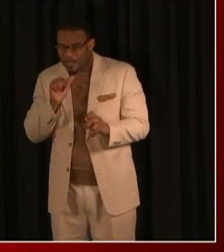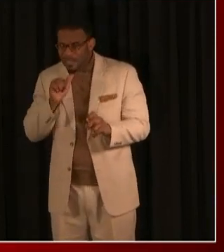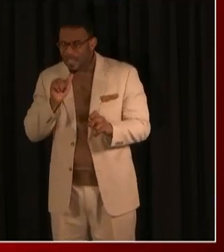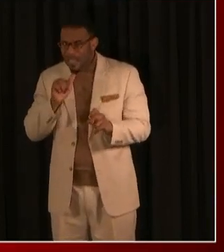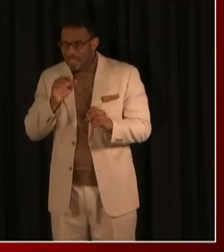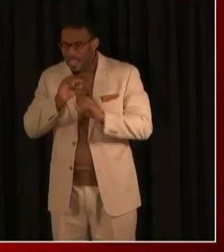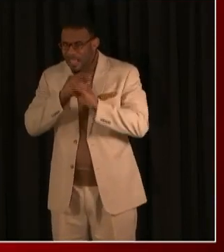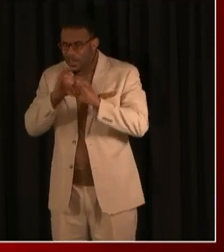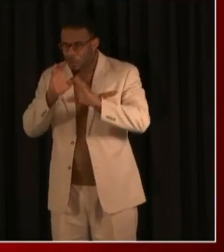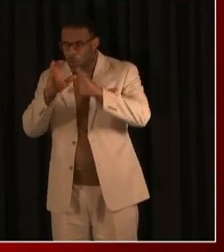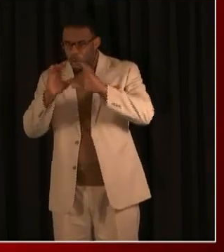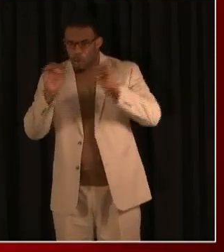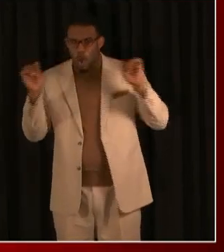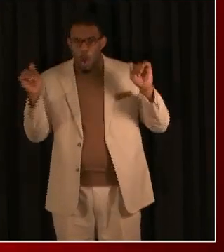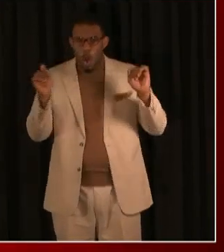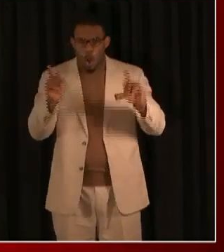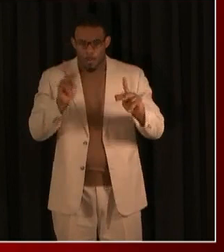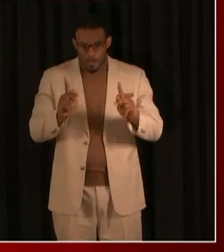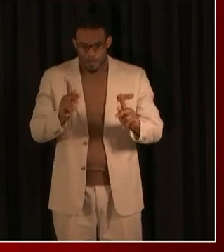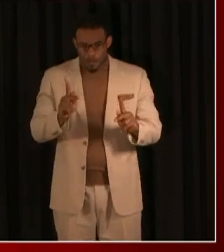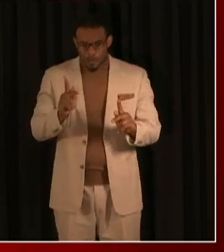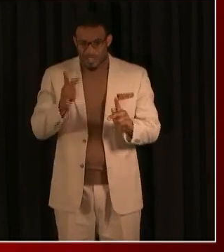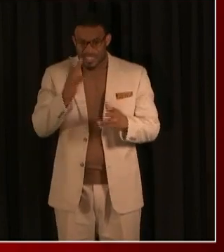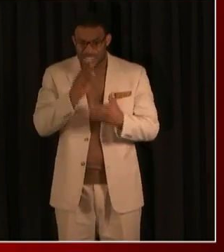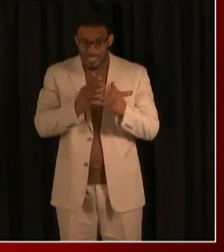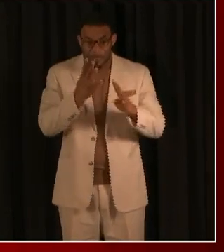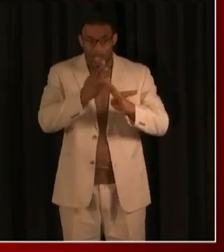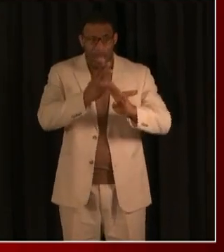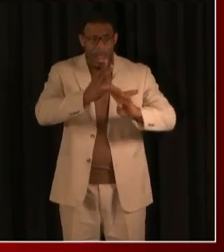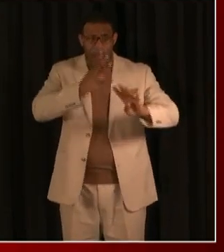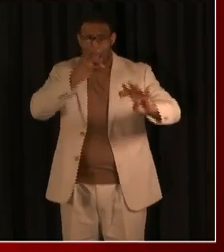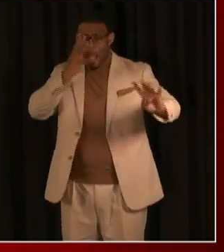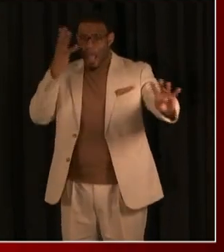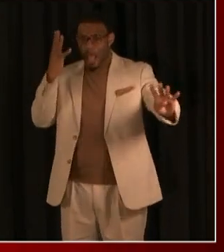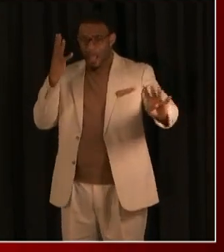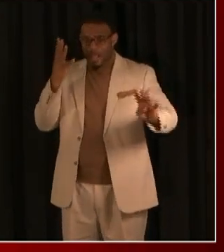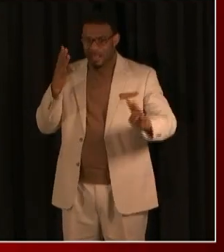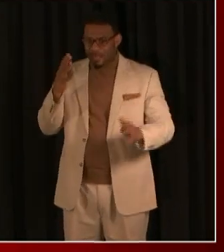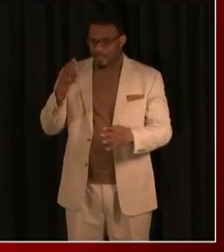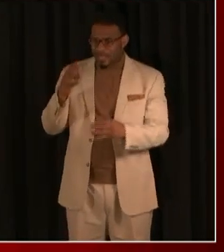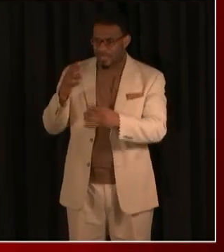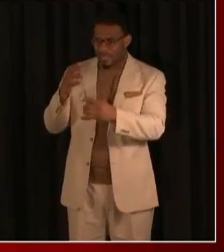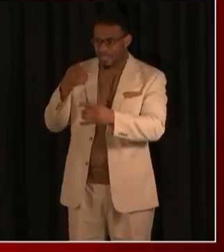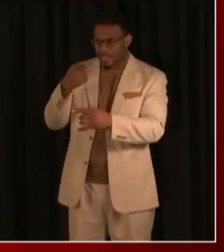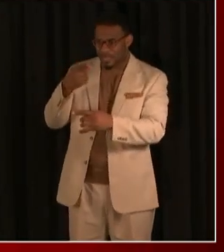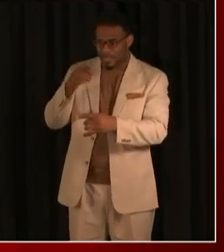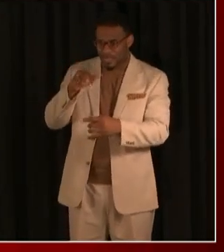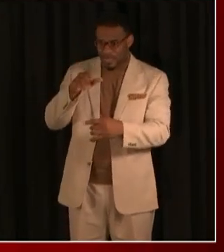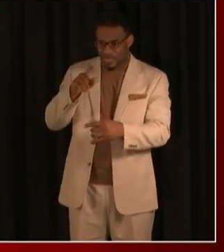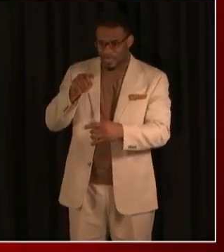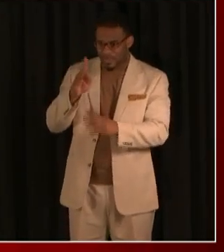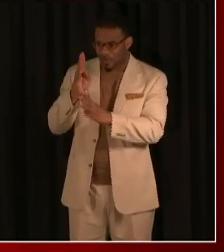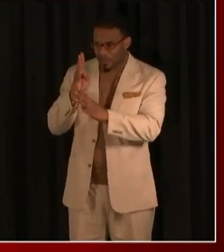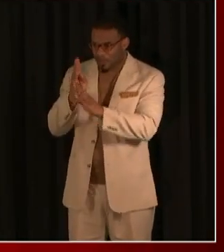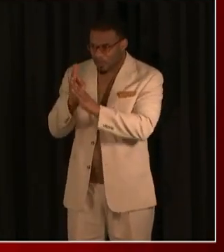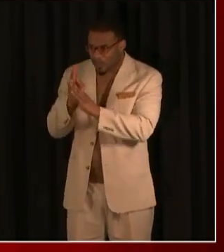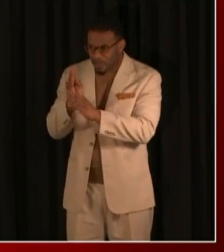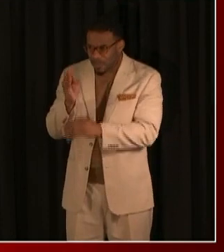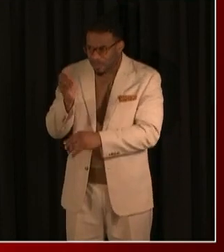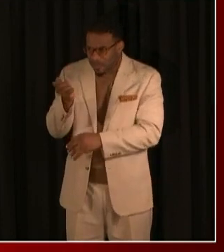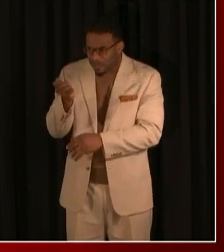filtering. We're working together to get the information out to seniors who don't have a computer,